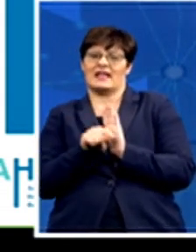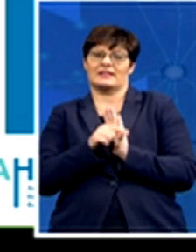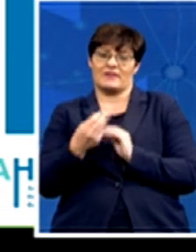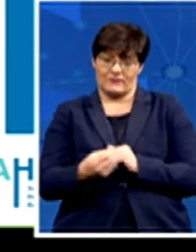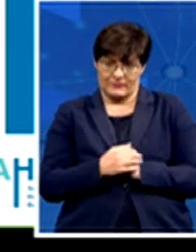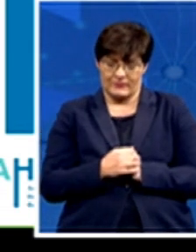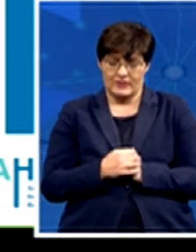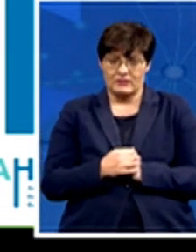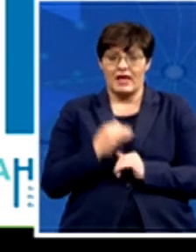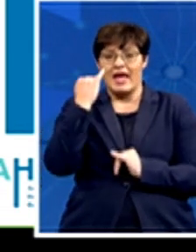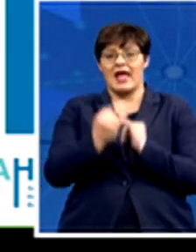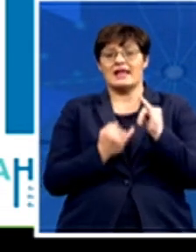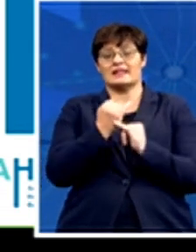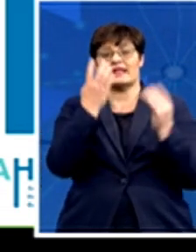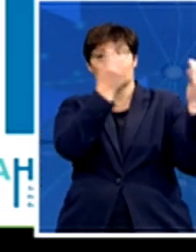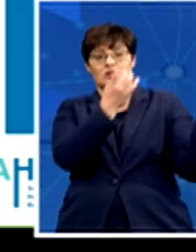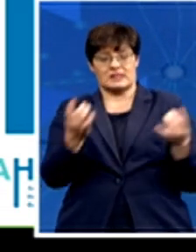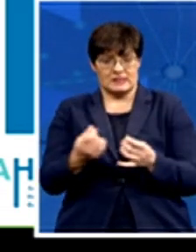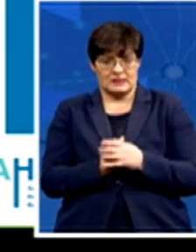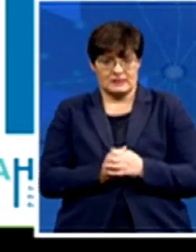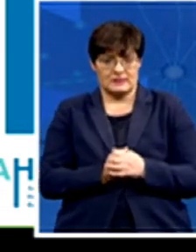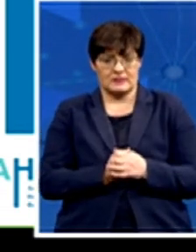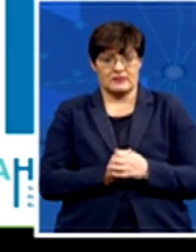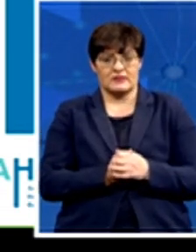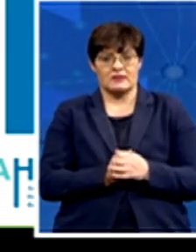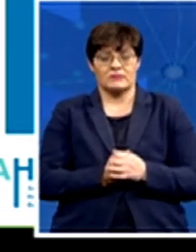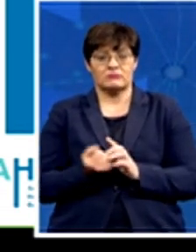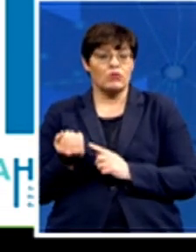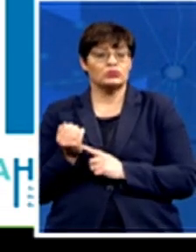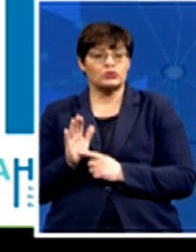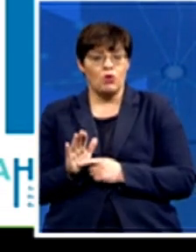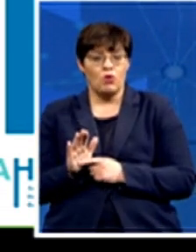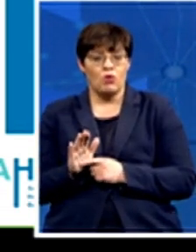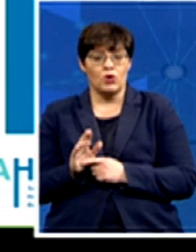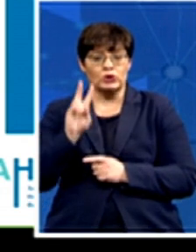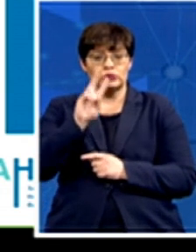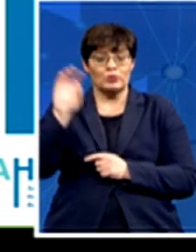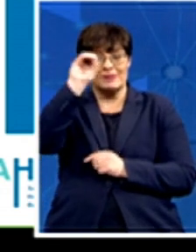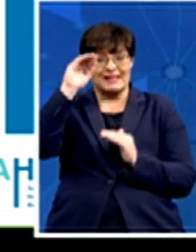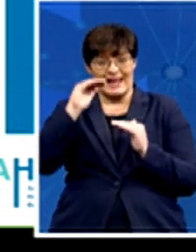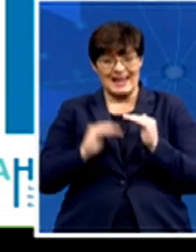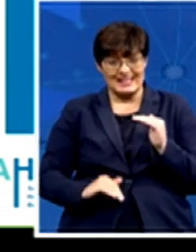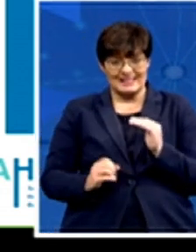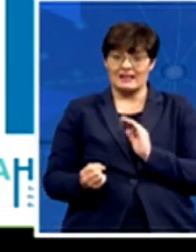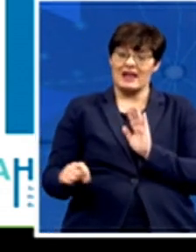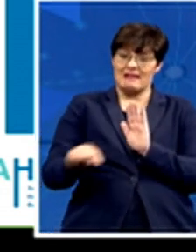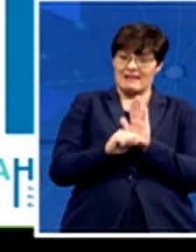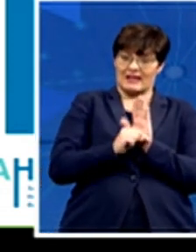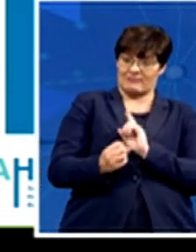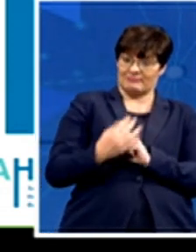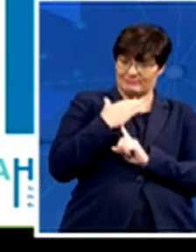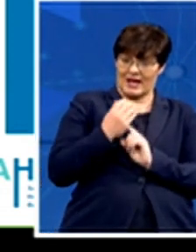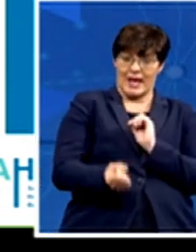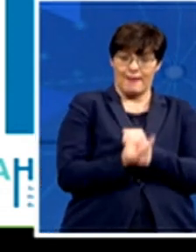statistics, it is indicated that less than 2% of the adverse drug reactions or adverse events are being reported